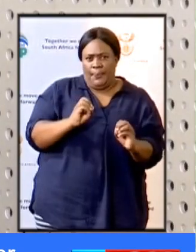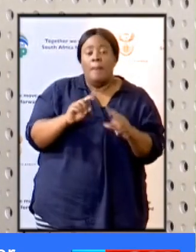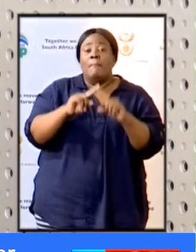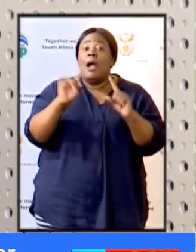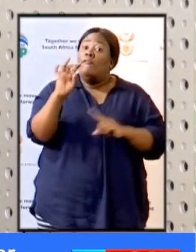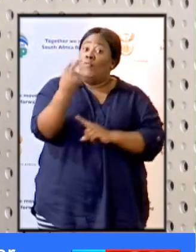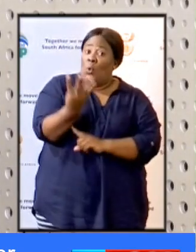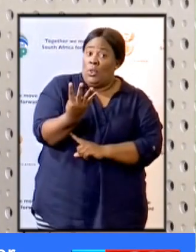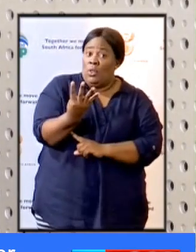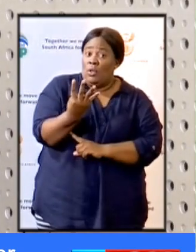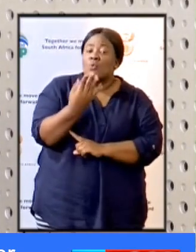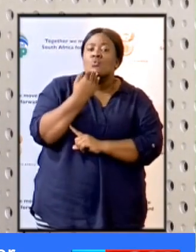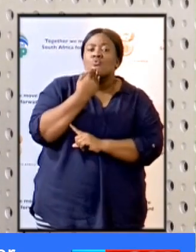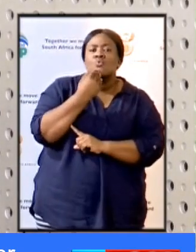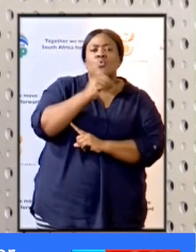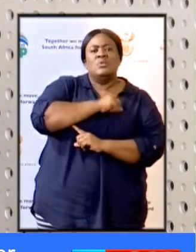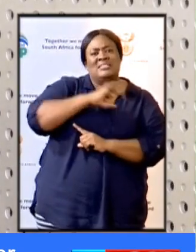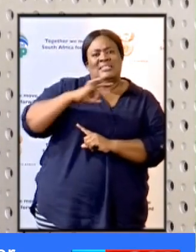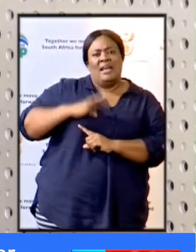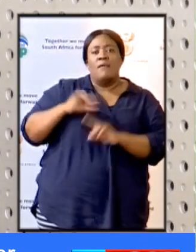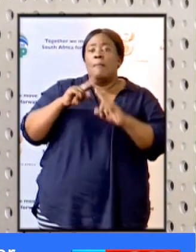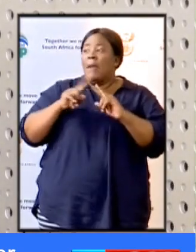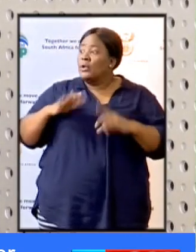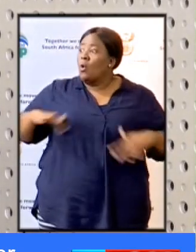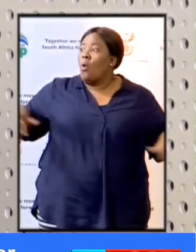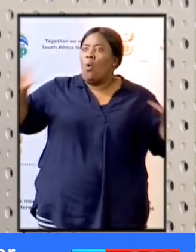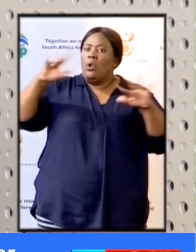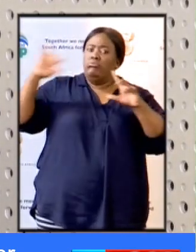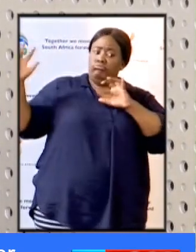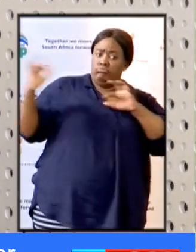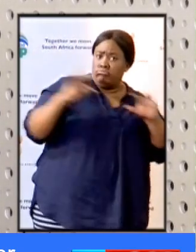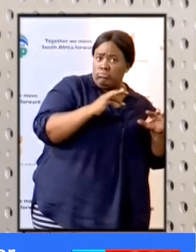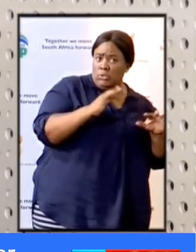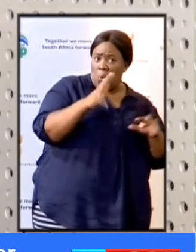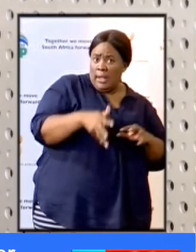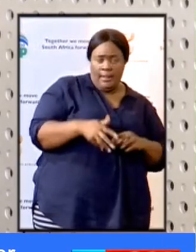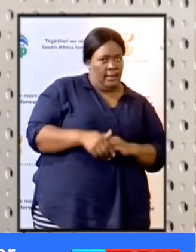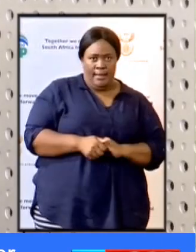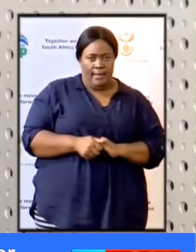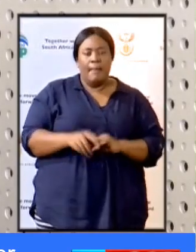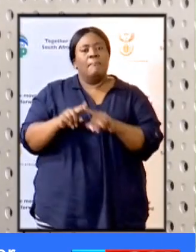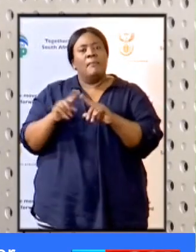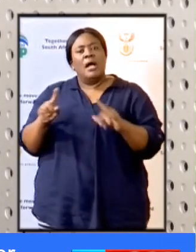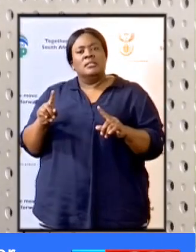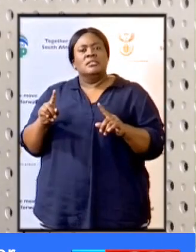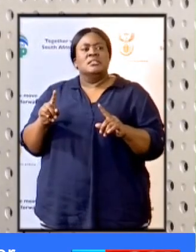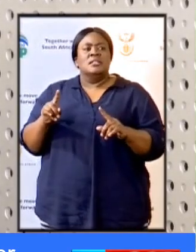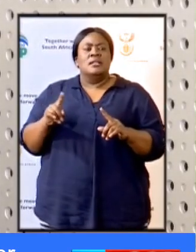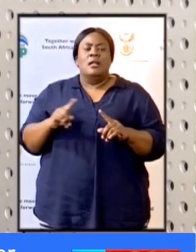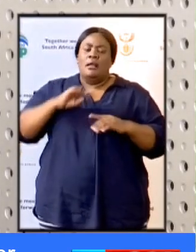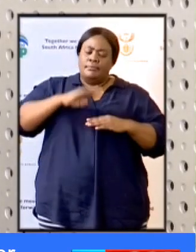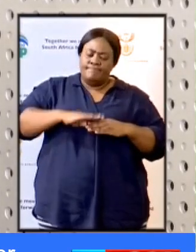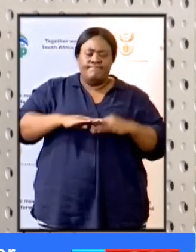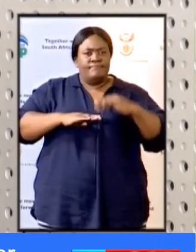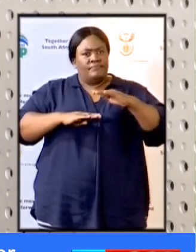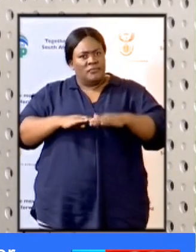ho tla ba sebetsi le bona ha ba tlotla ka ofya ka nako ile nngwe ho tlotla ba tlatla ka maemo a